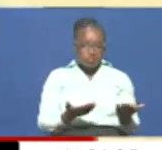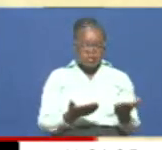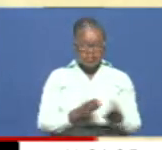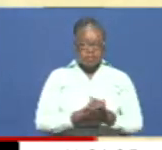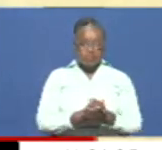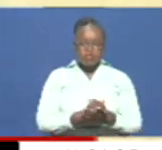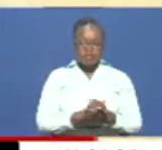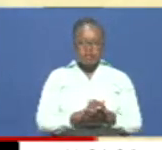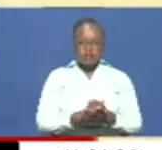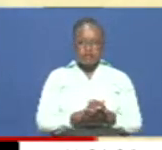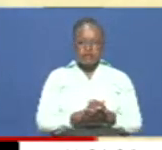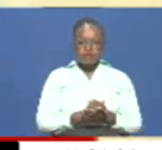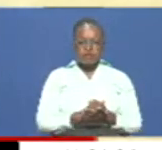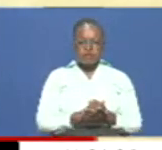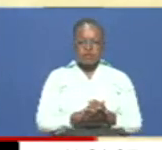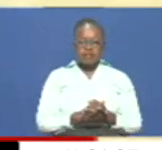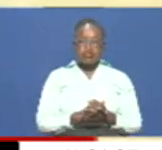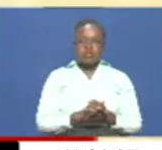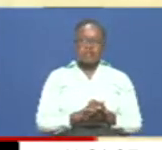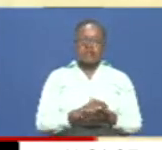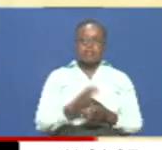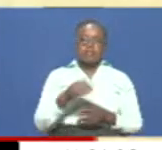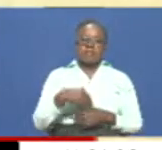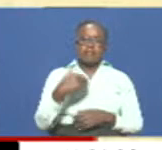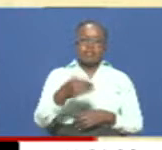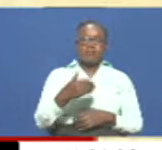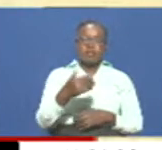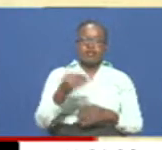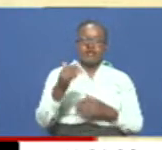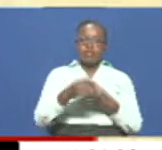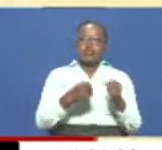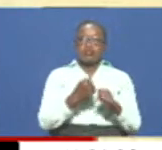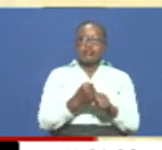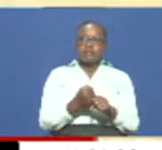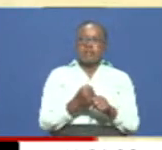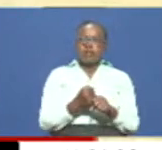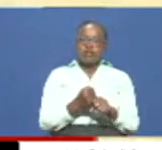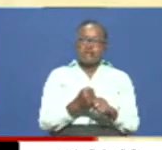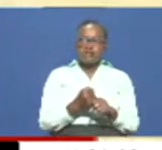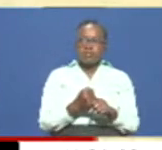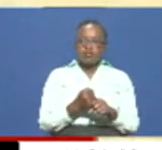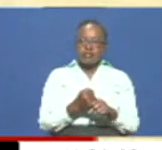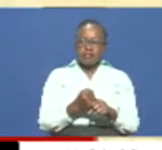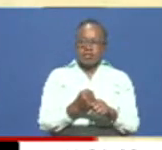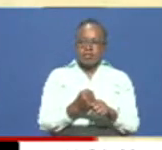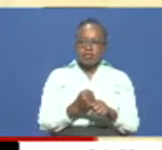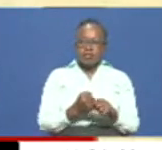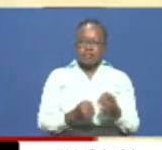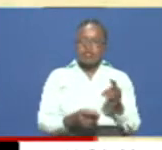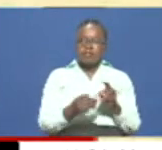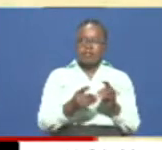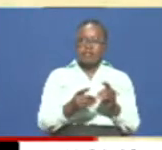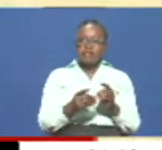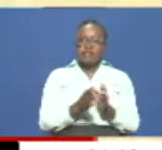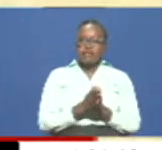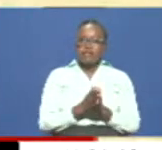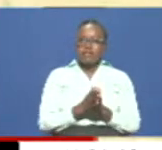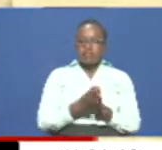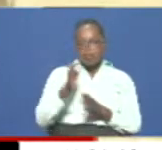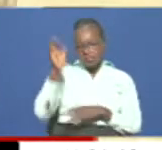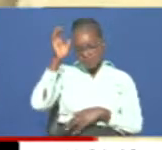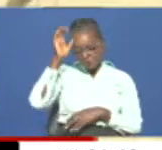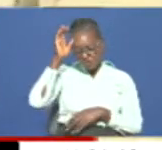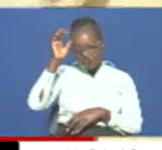must always, in a year, our athletes always, we meet, we call in Eldoret or